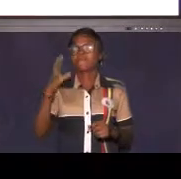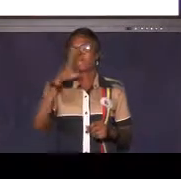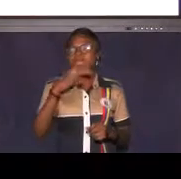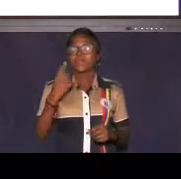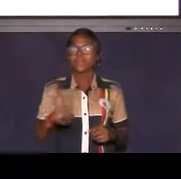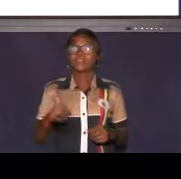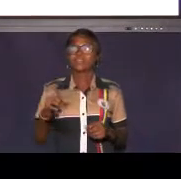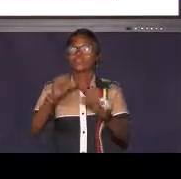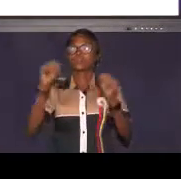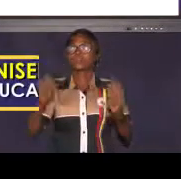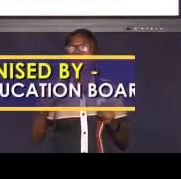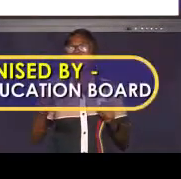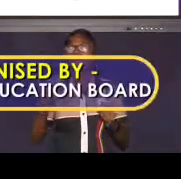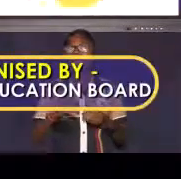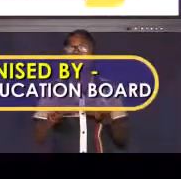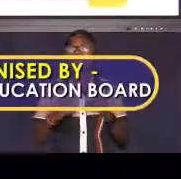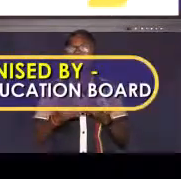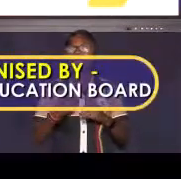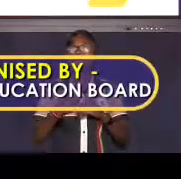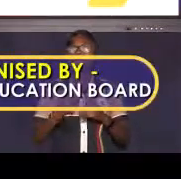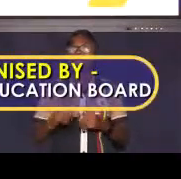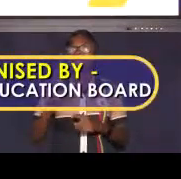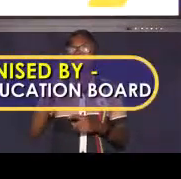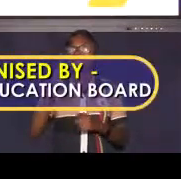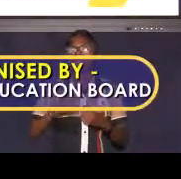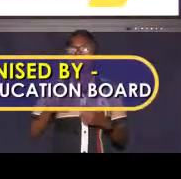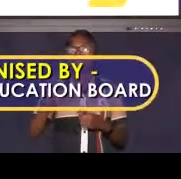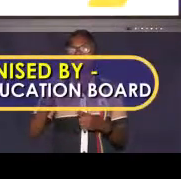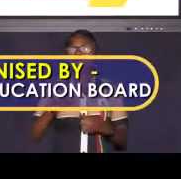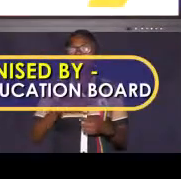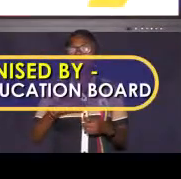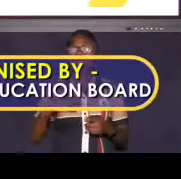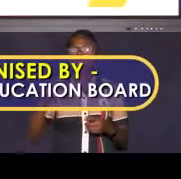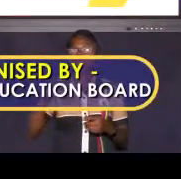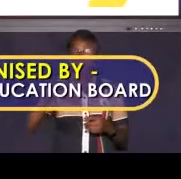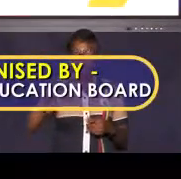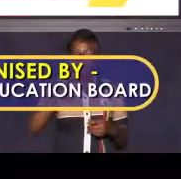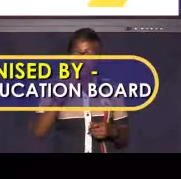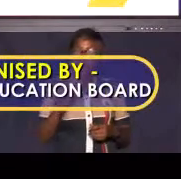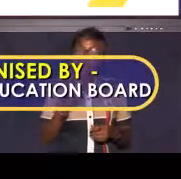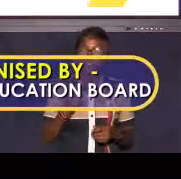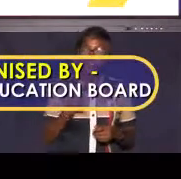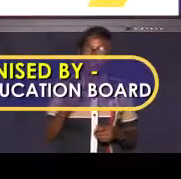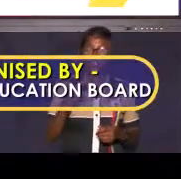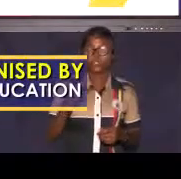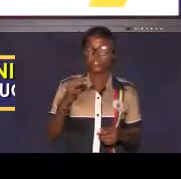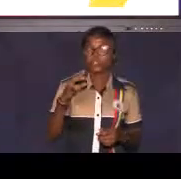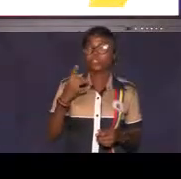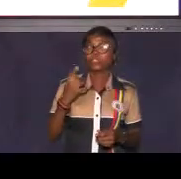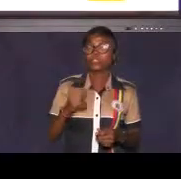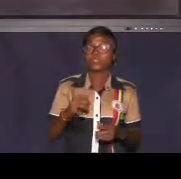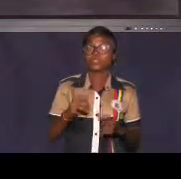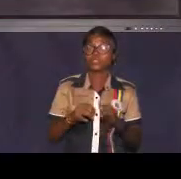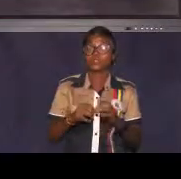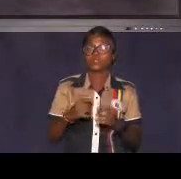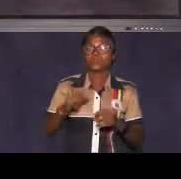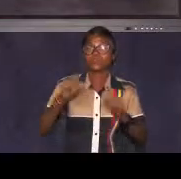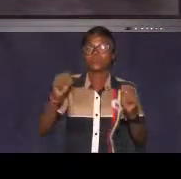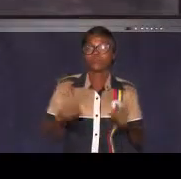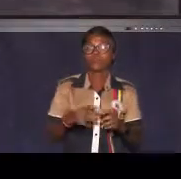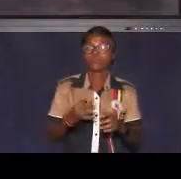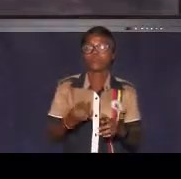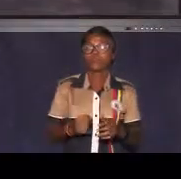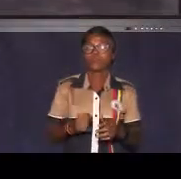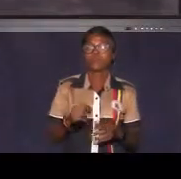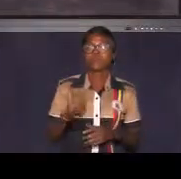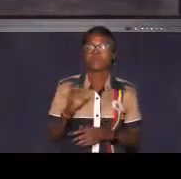to 20. And you should be able to find the square root of some numbers. Without wasting time, let us